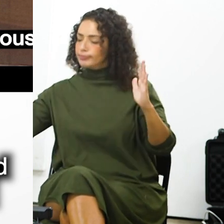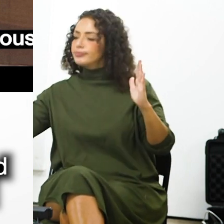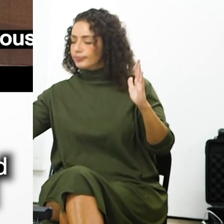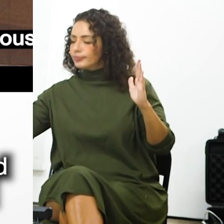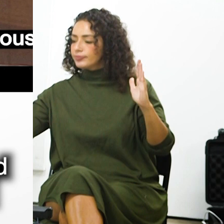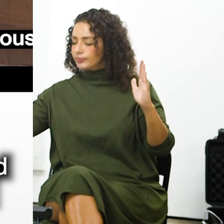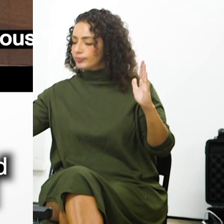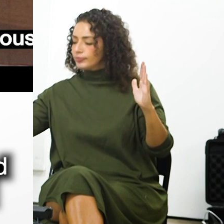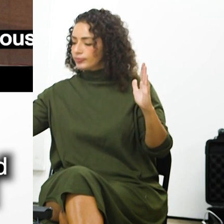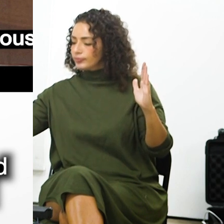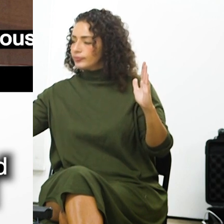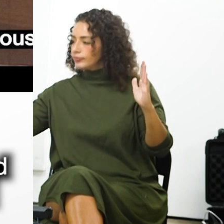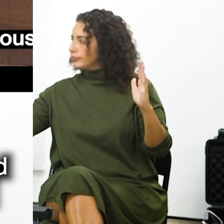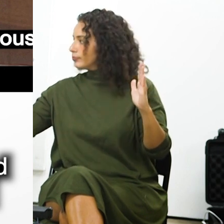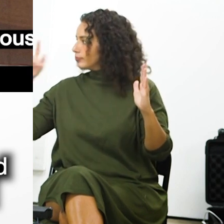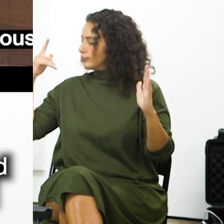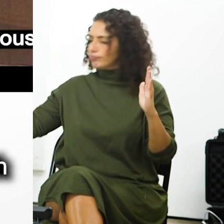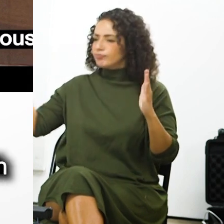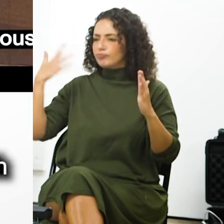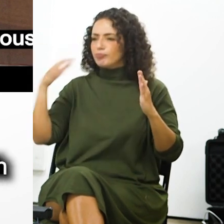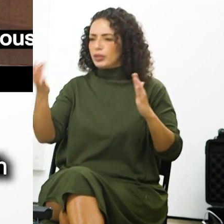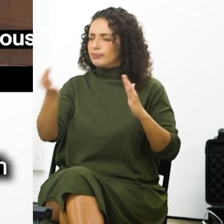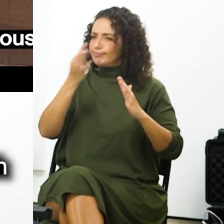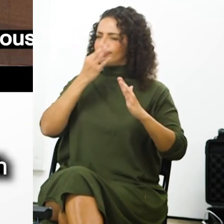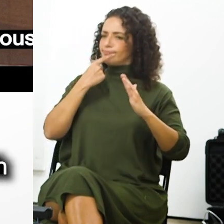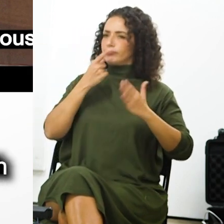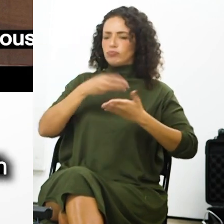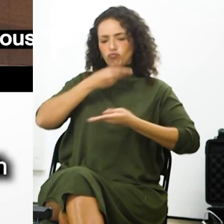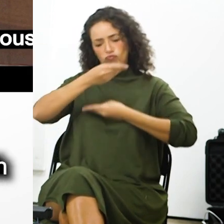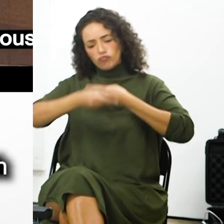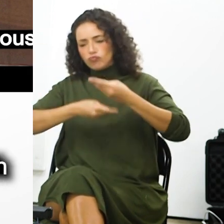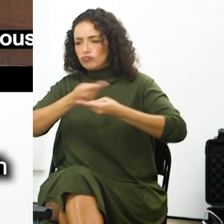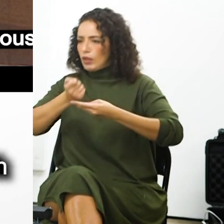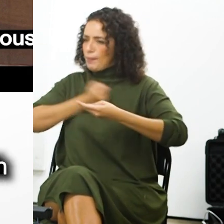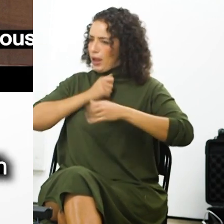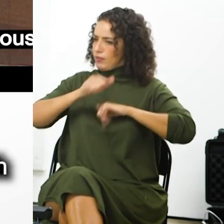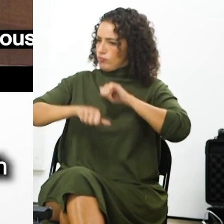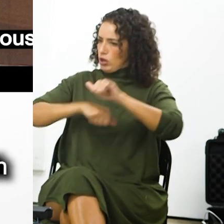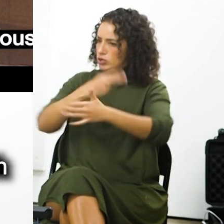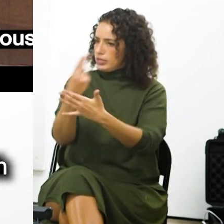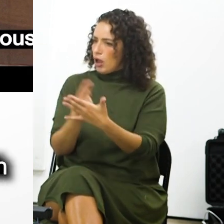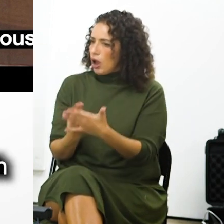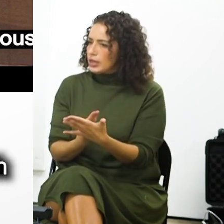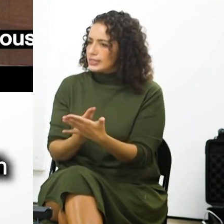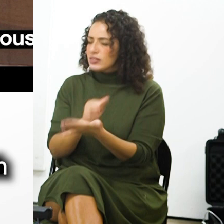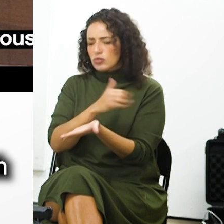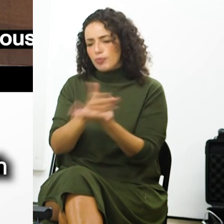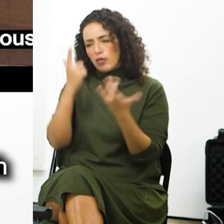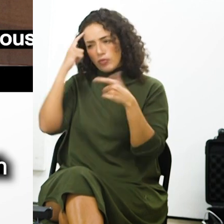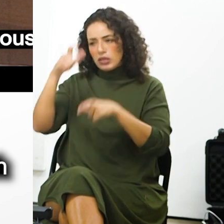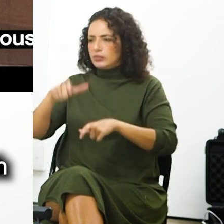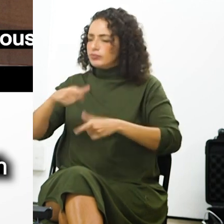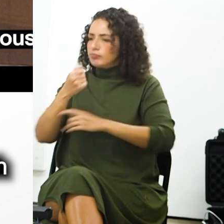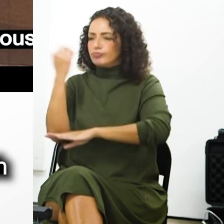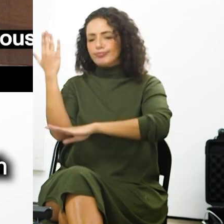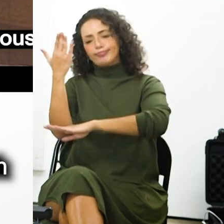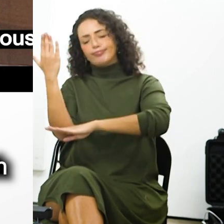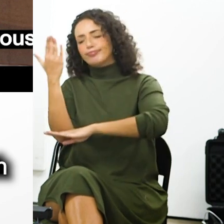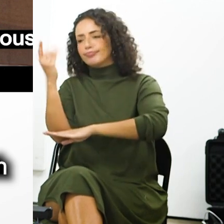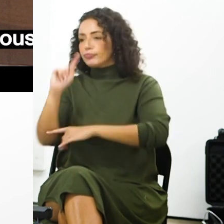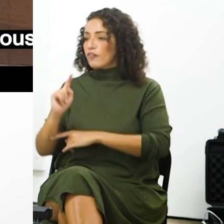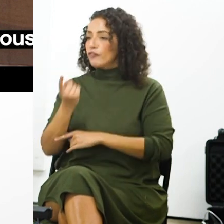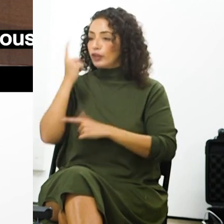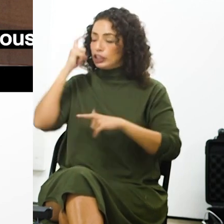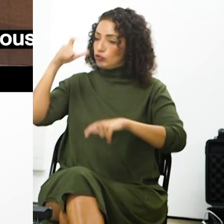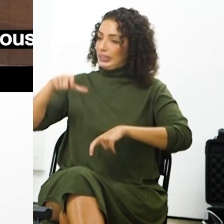to share your process and also make a moving image at the end of the month residency. So that was the first residency